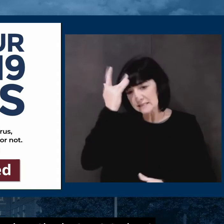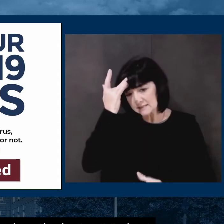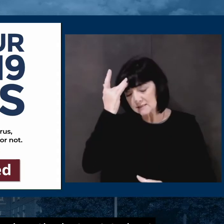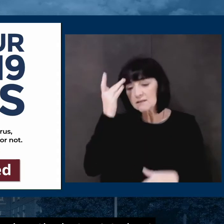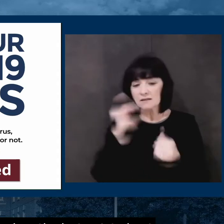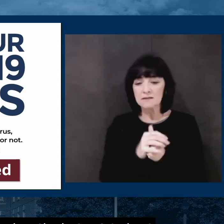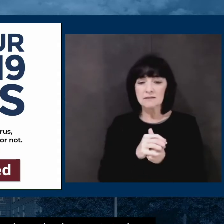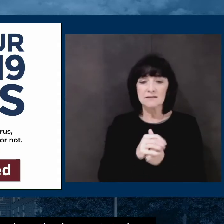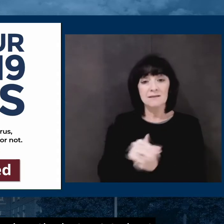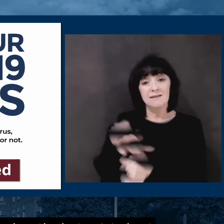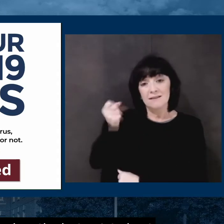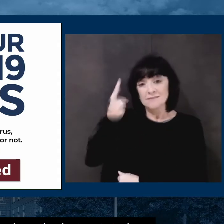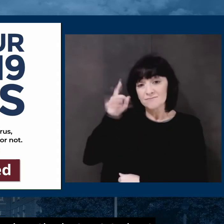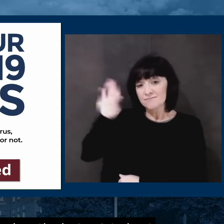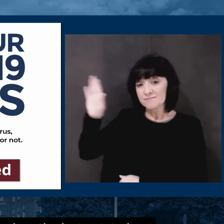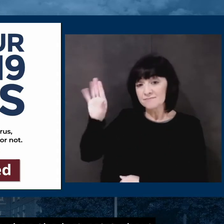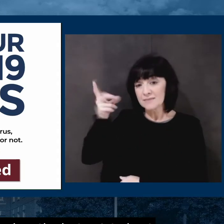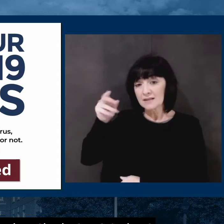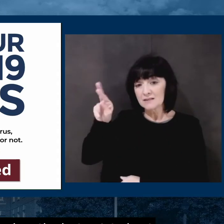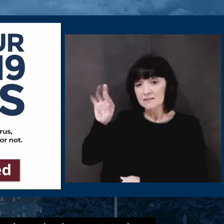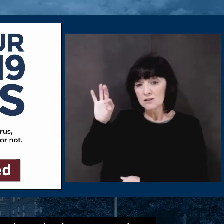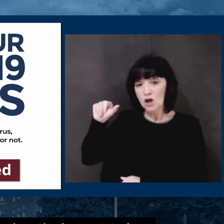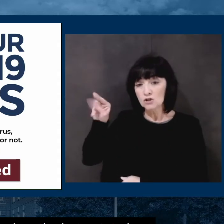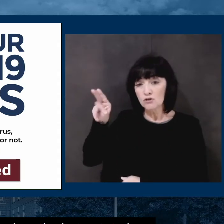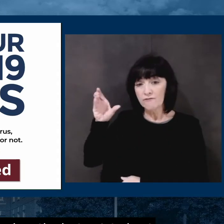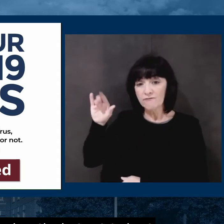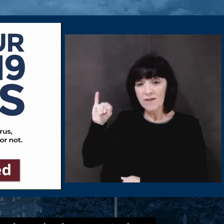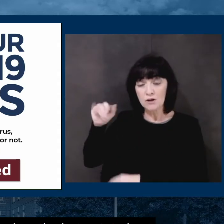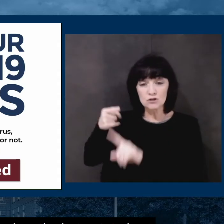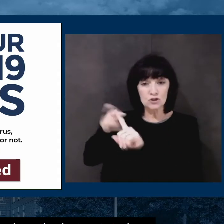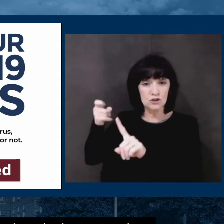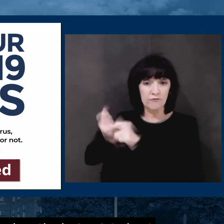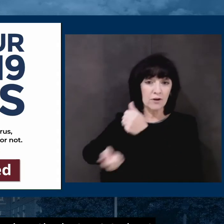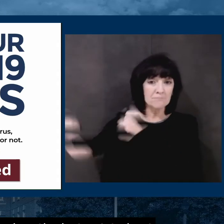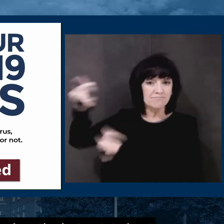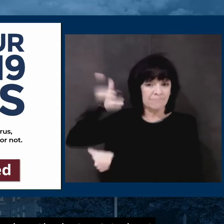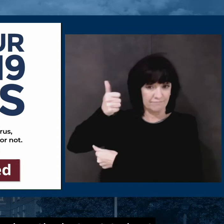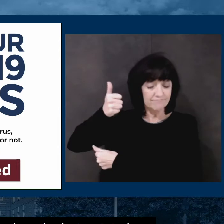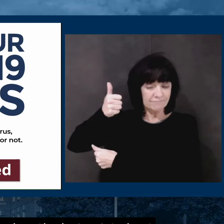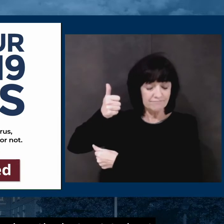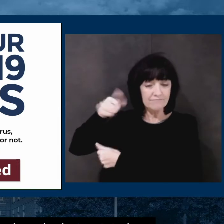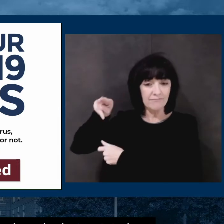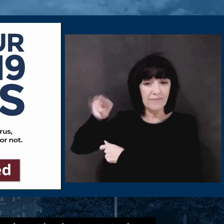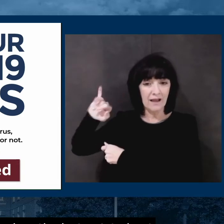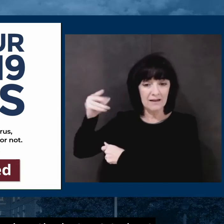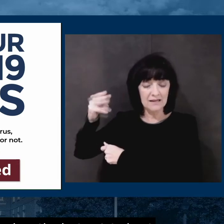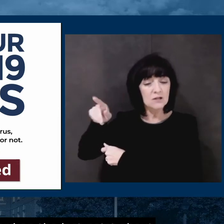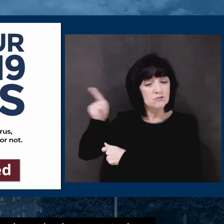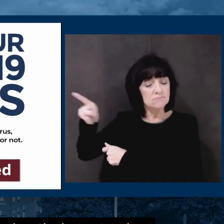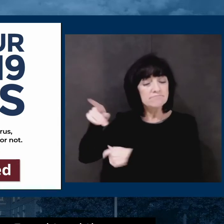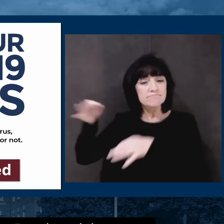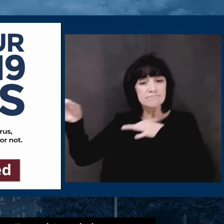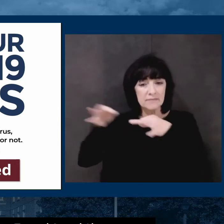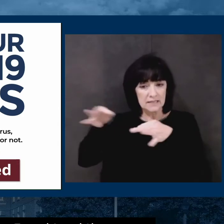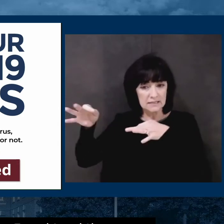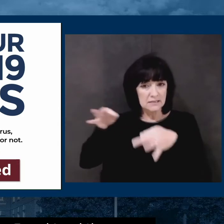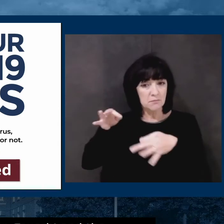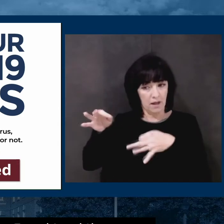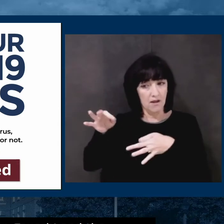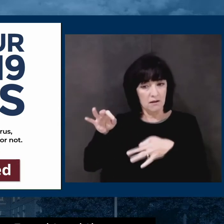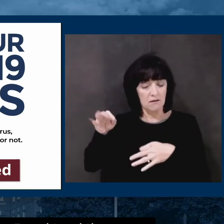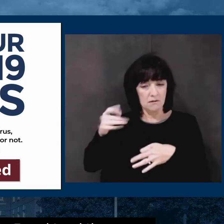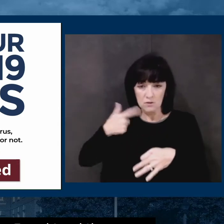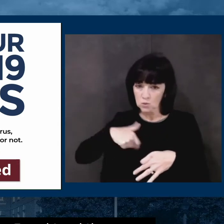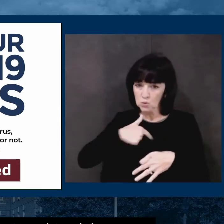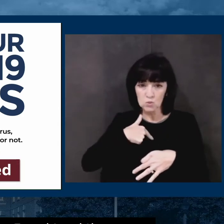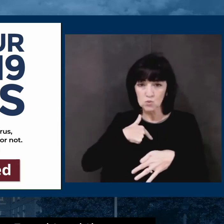commented on the transparency around the process, the independence around the process, the rigor